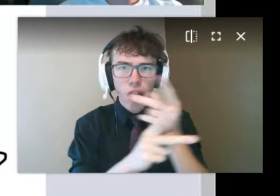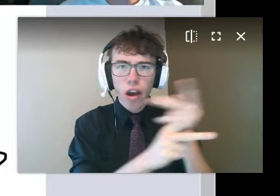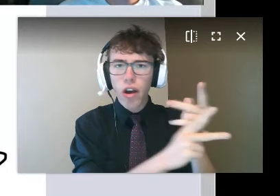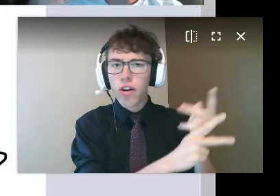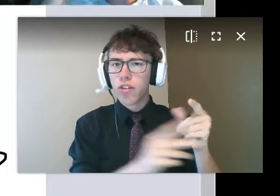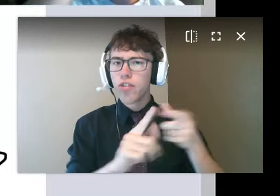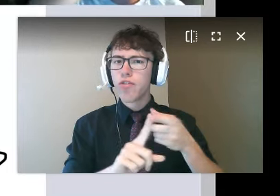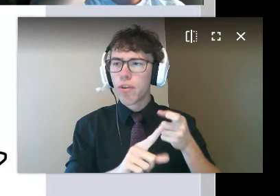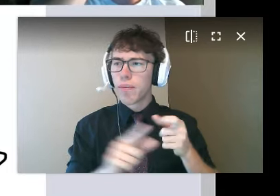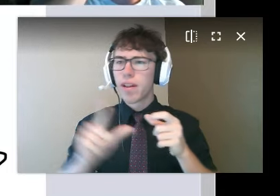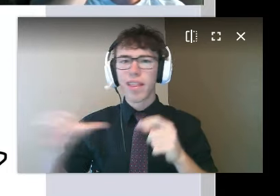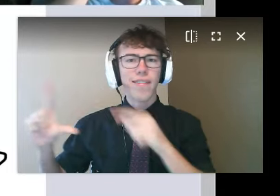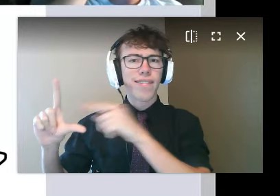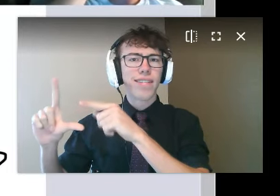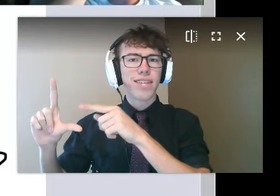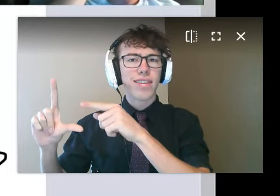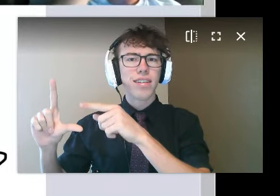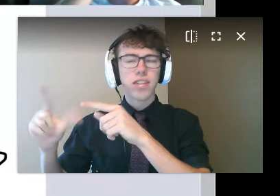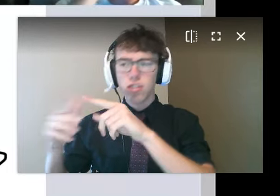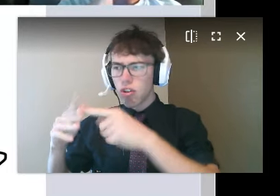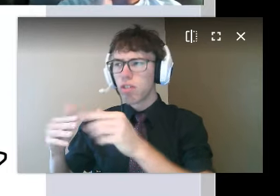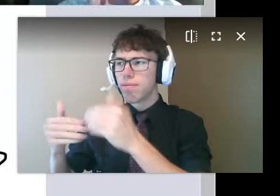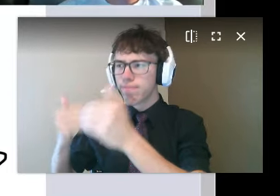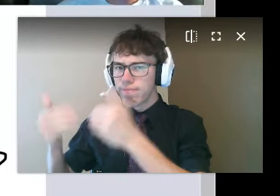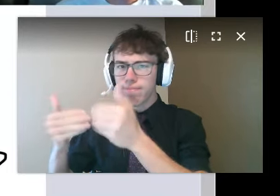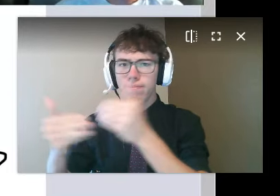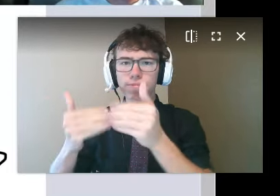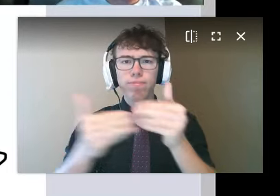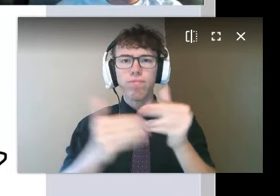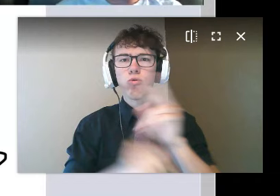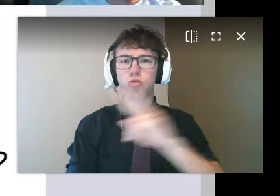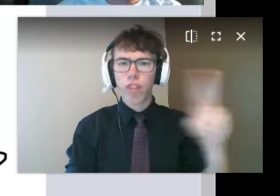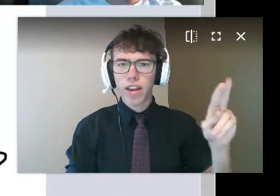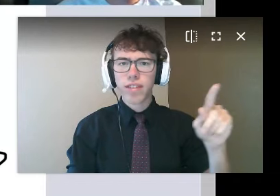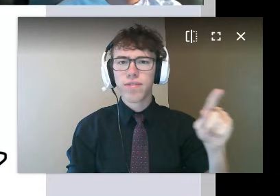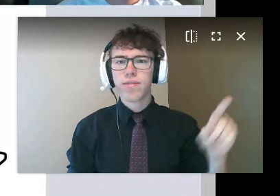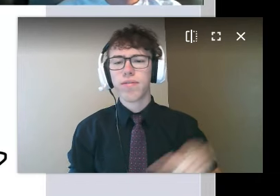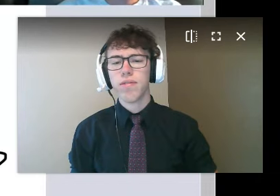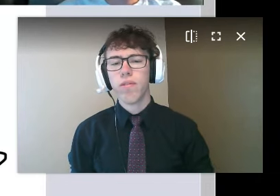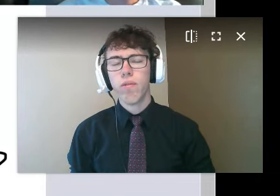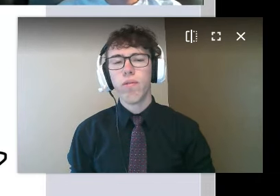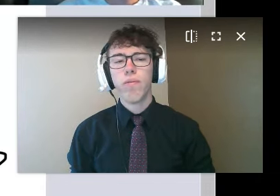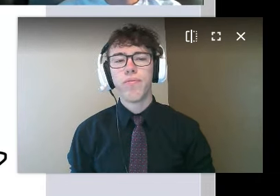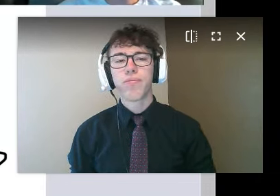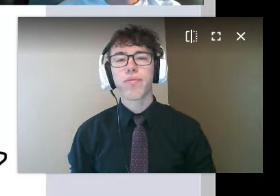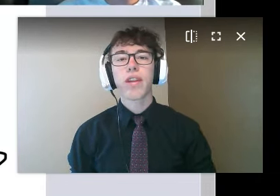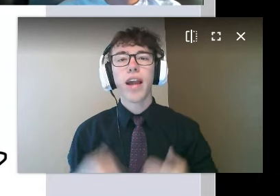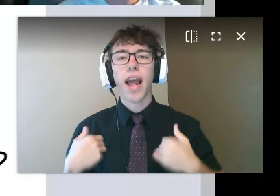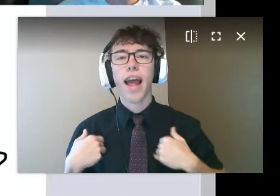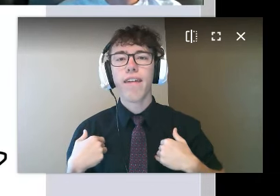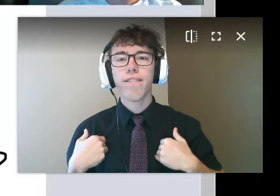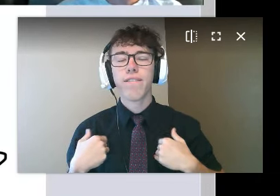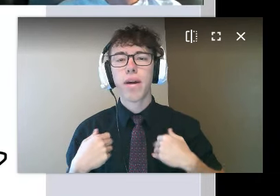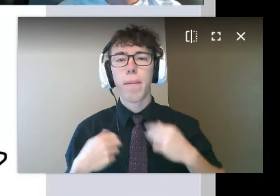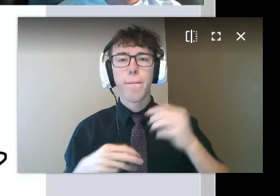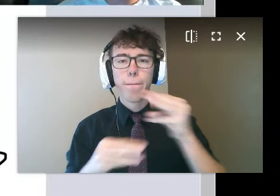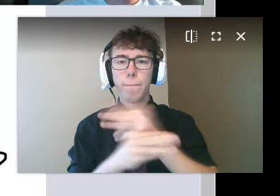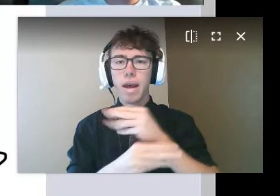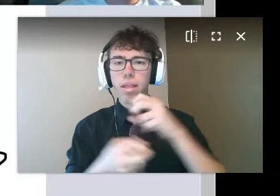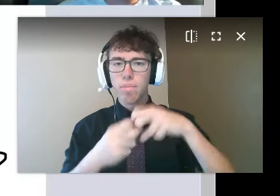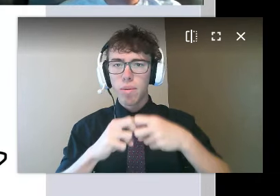Go from left to right. Okay. Now, I'm going to give you a set of problems to work with.